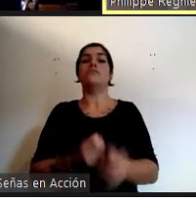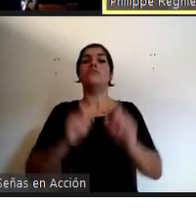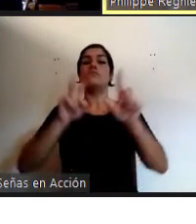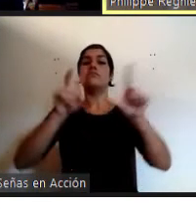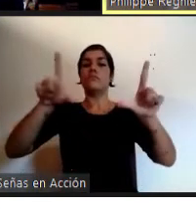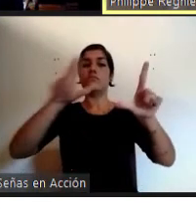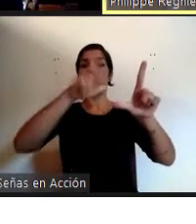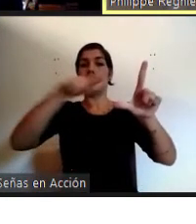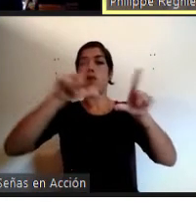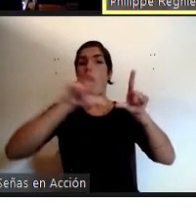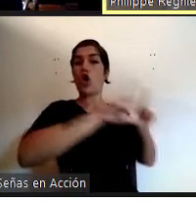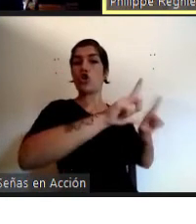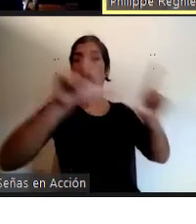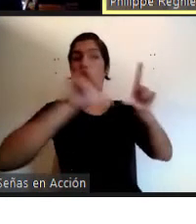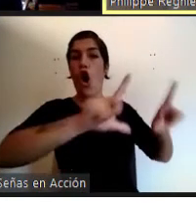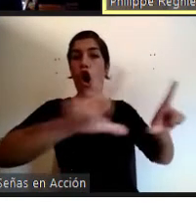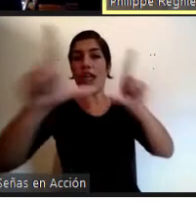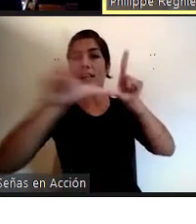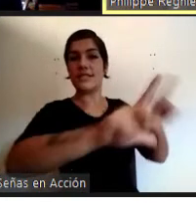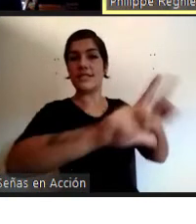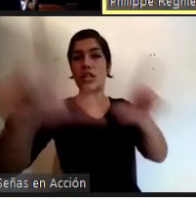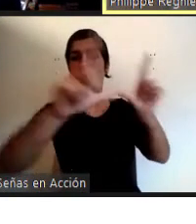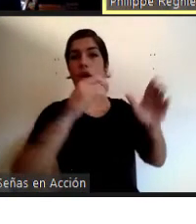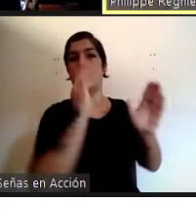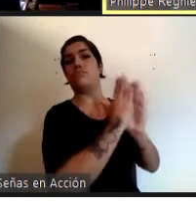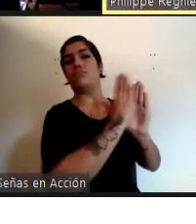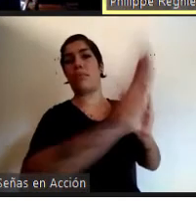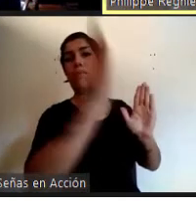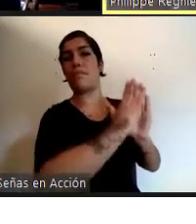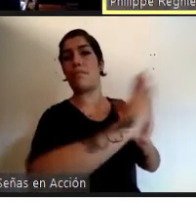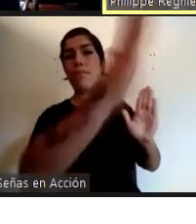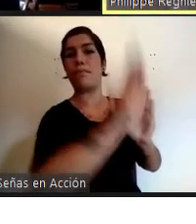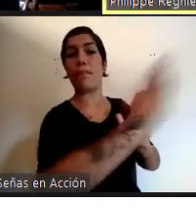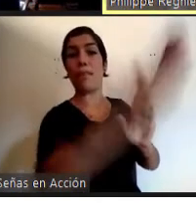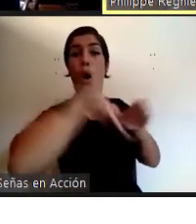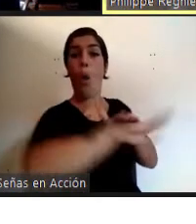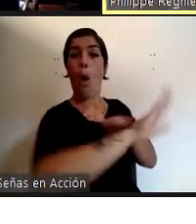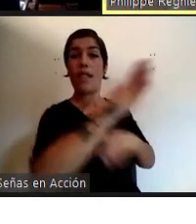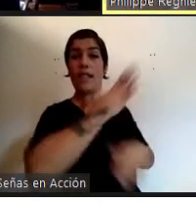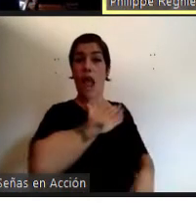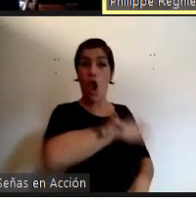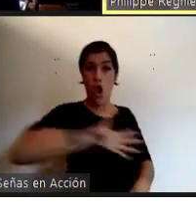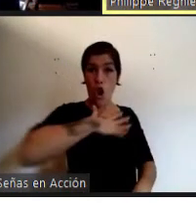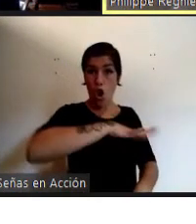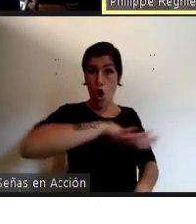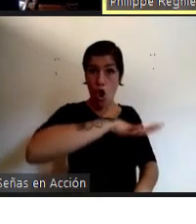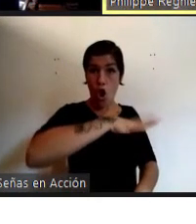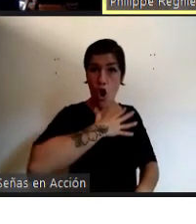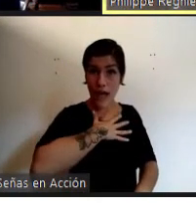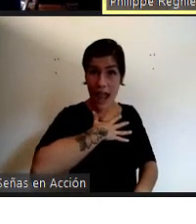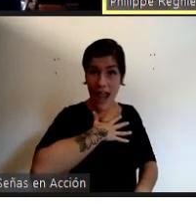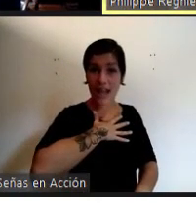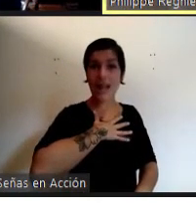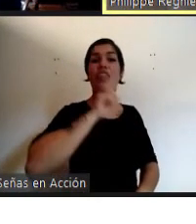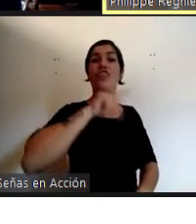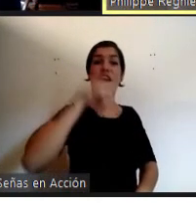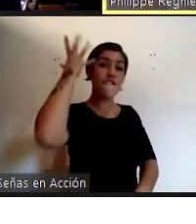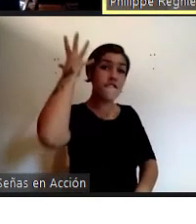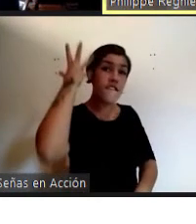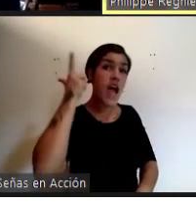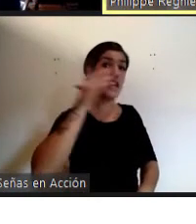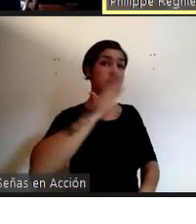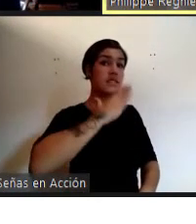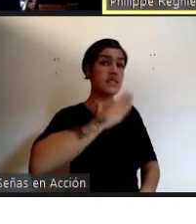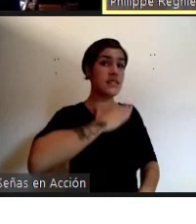collections, to the local collections, that is the museum collections. We work far more on